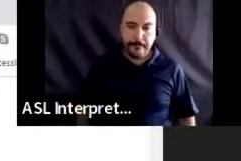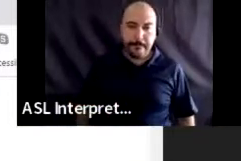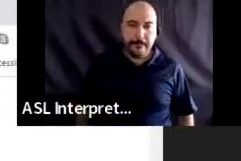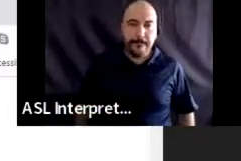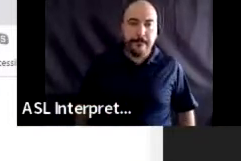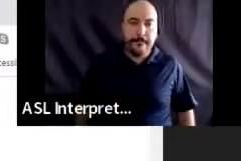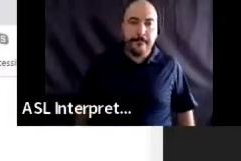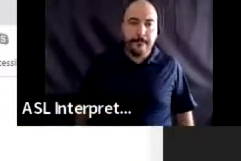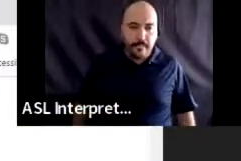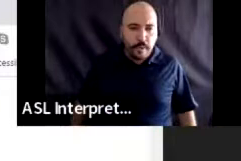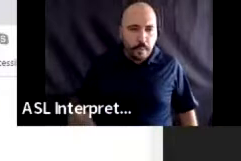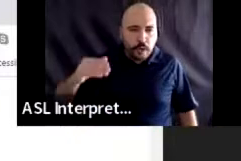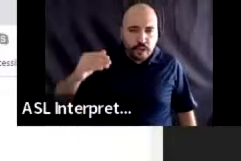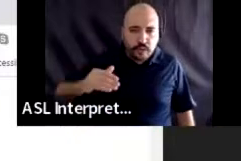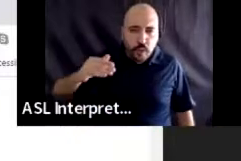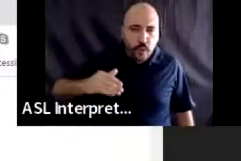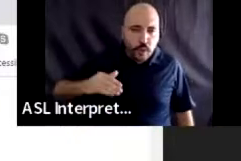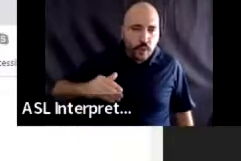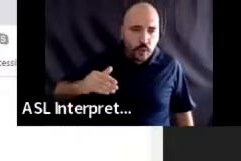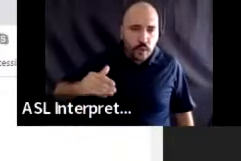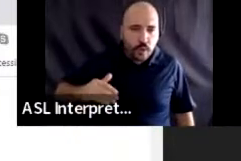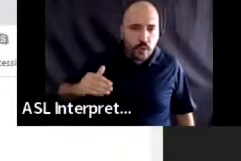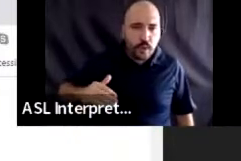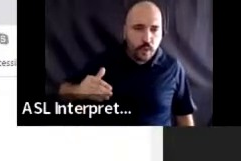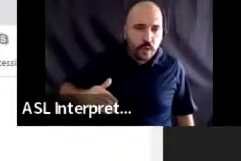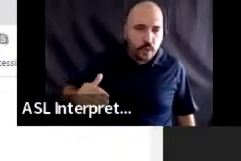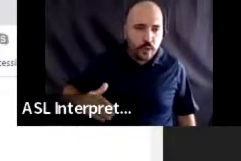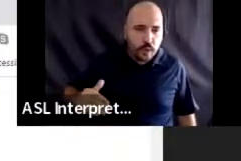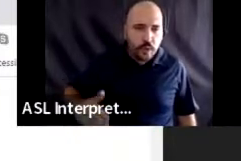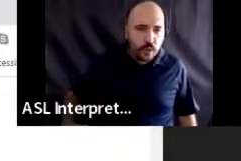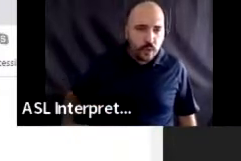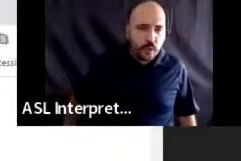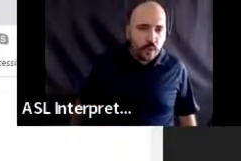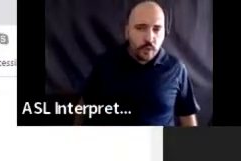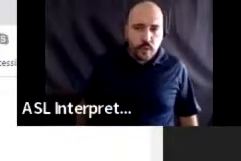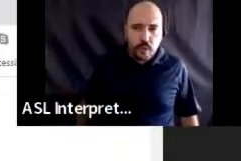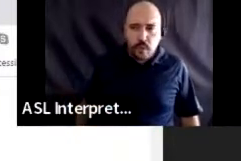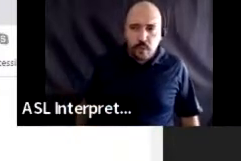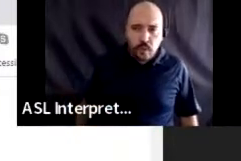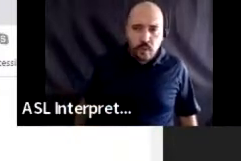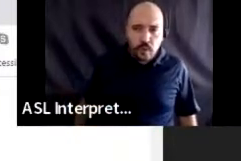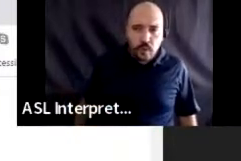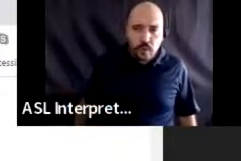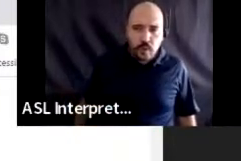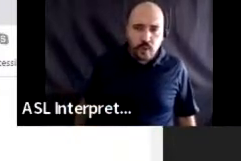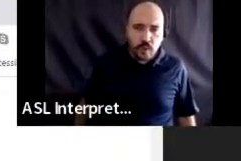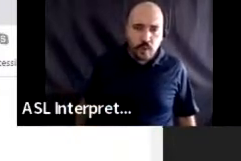Or do I need to scroll down a bit? Windows up arrow. Blank.